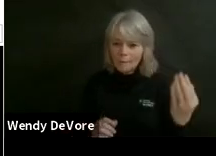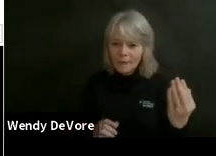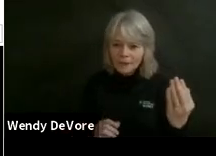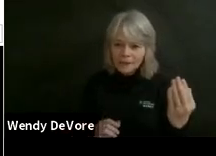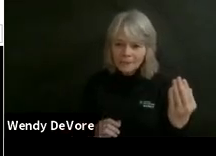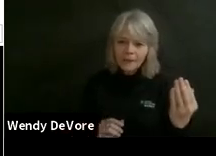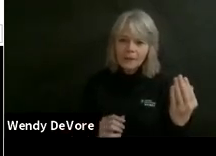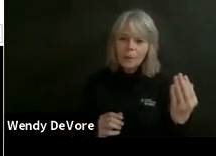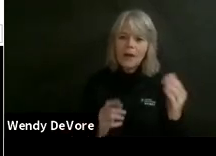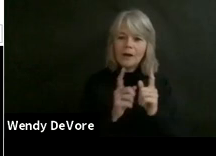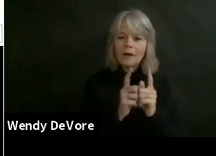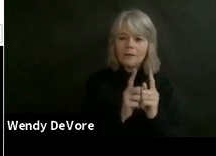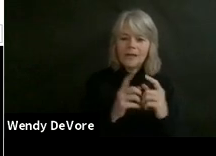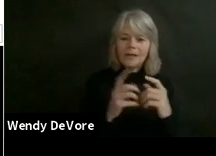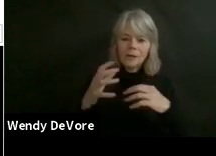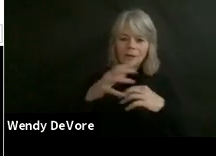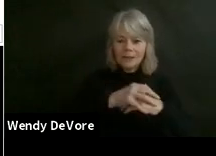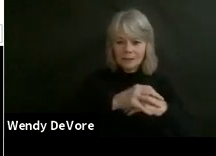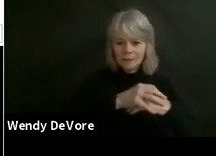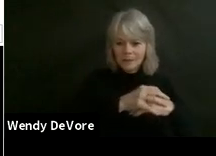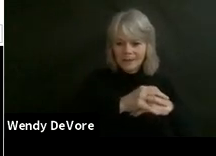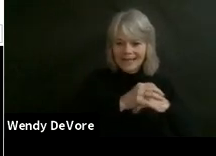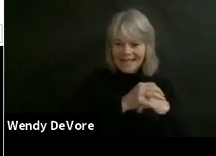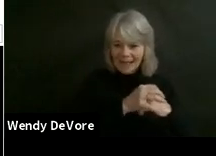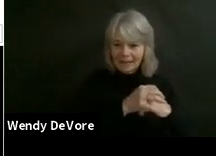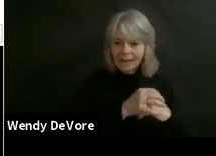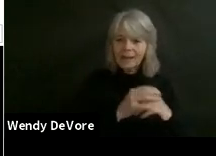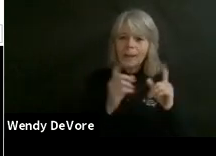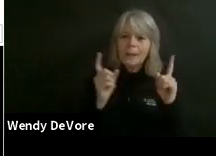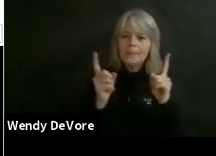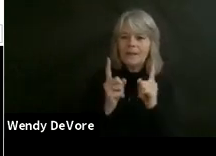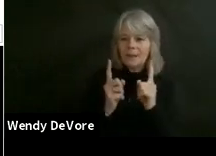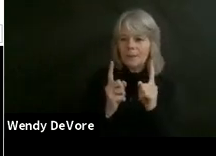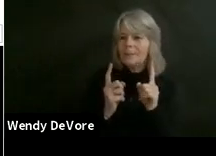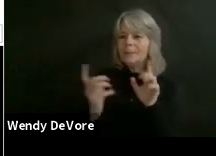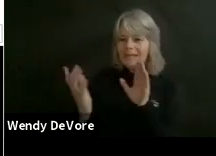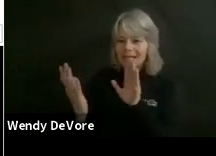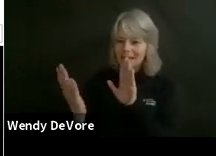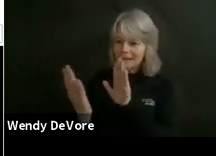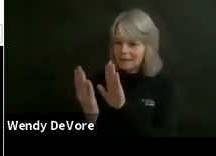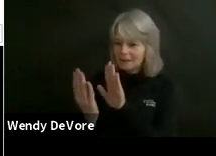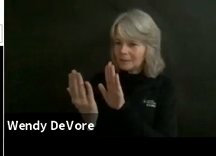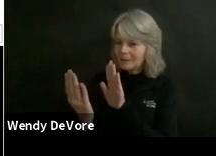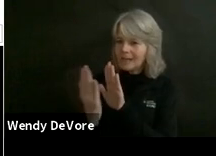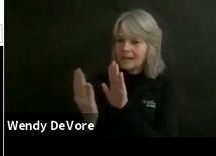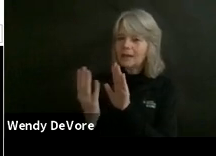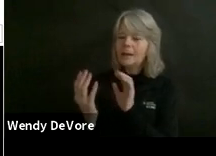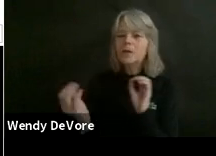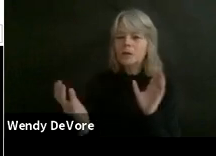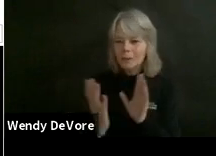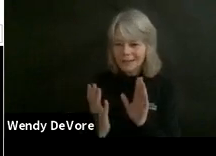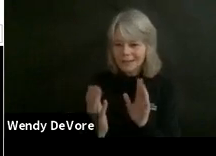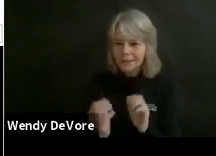more low vision, where they don't need to communicate tactilely, but they probably need to communicate